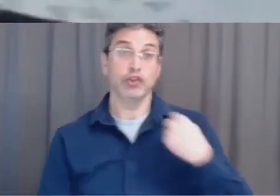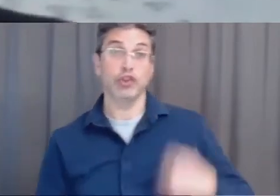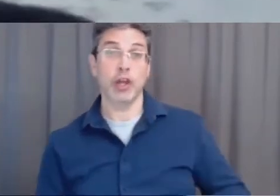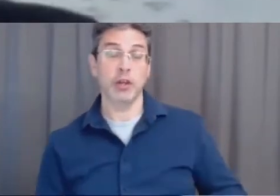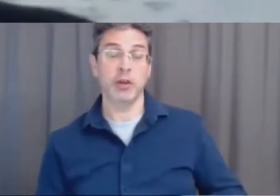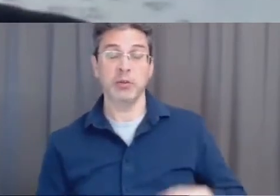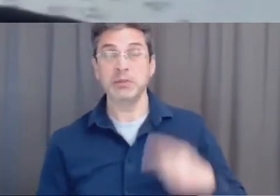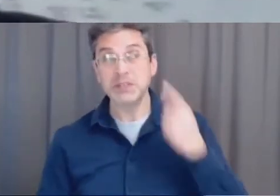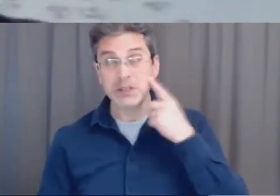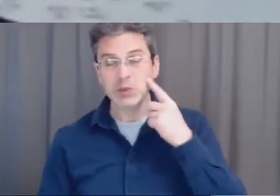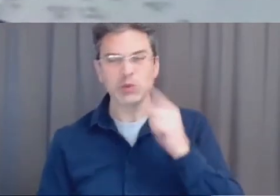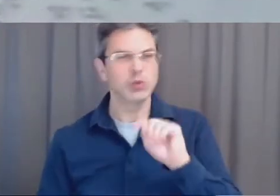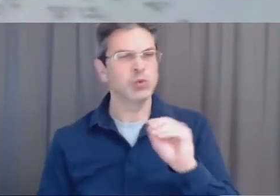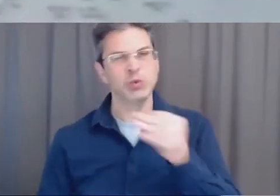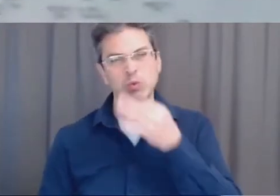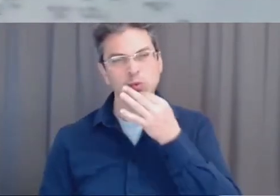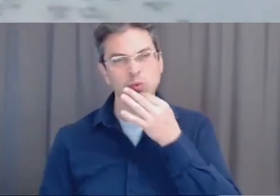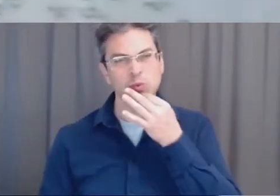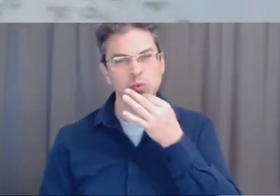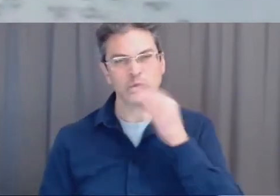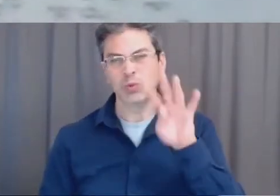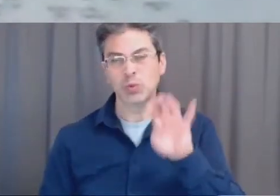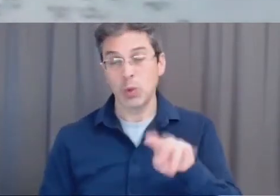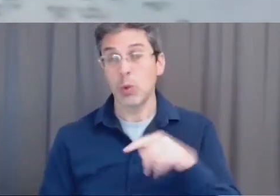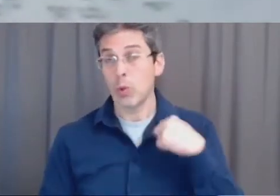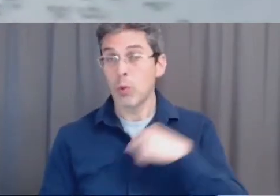that something comes out of this,